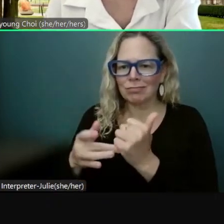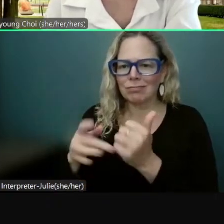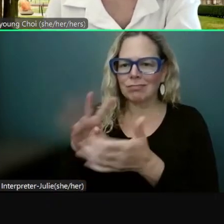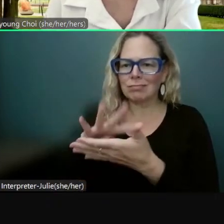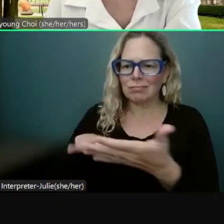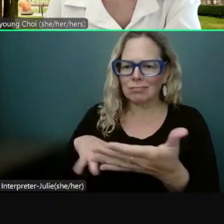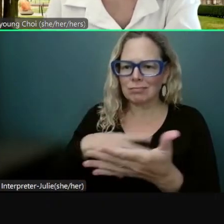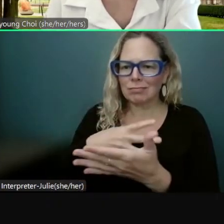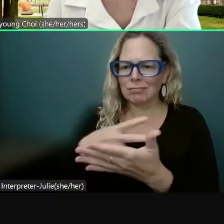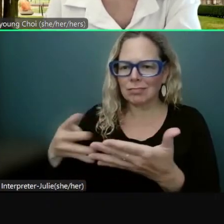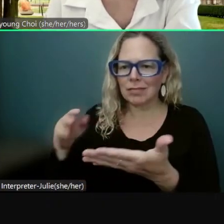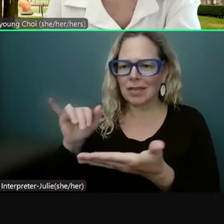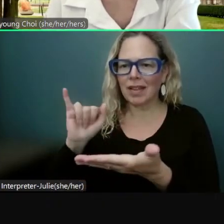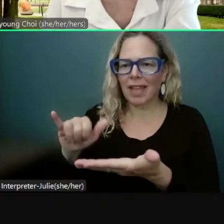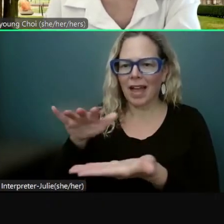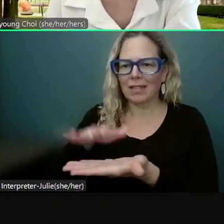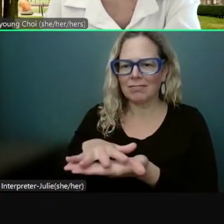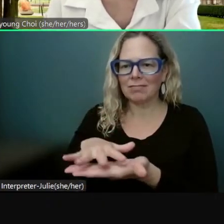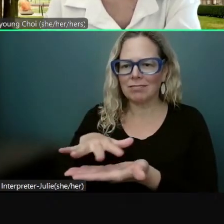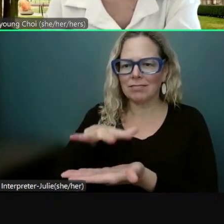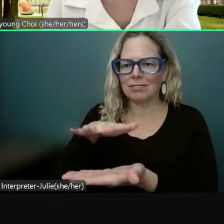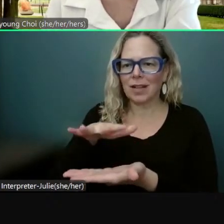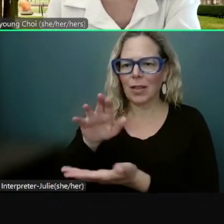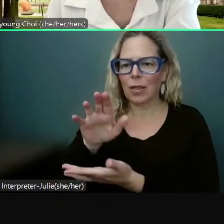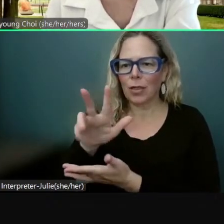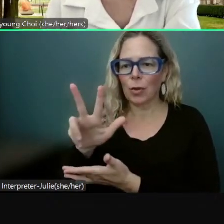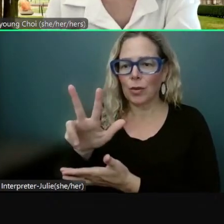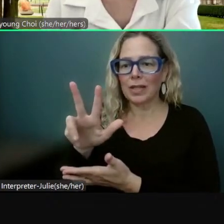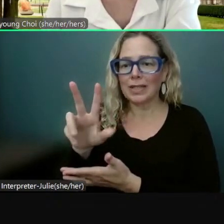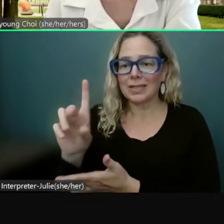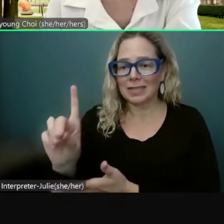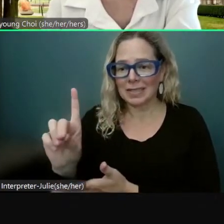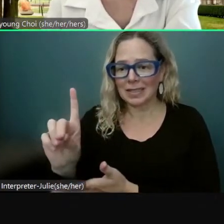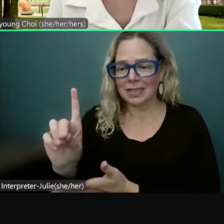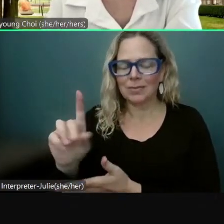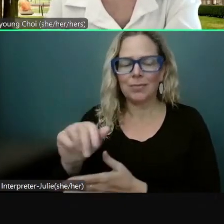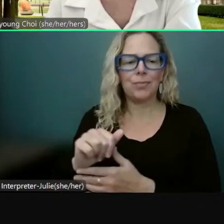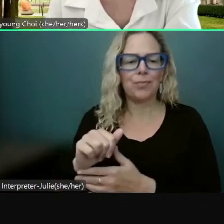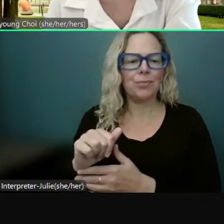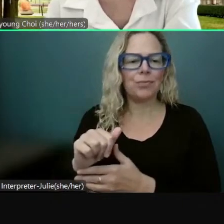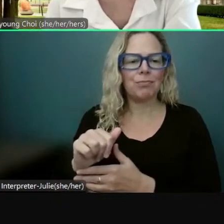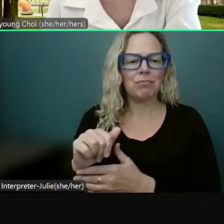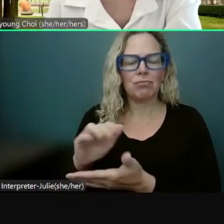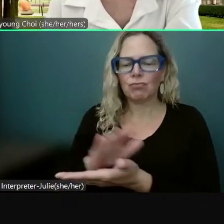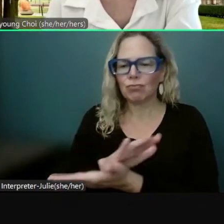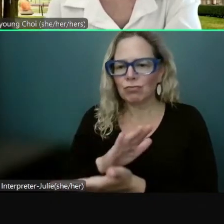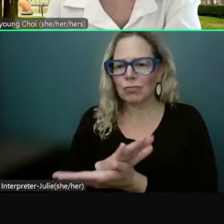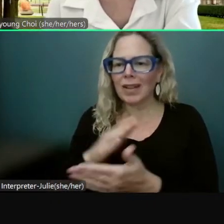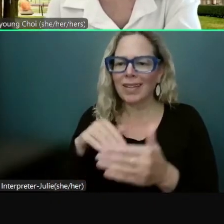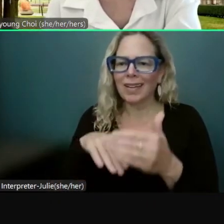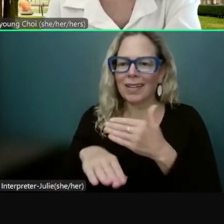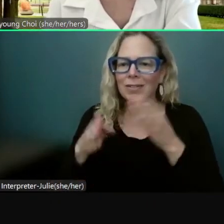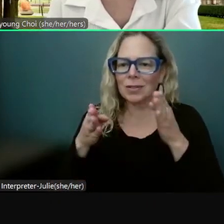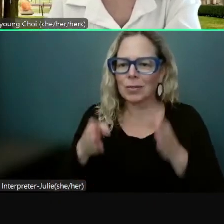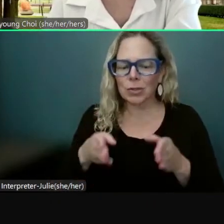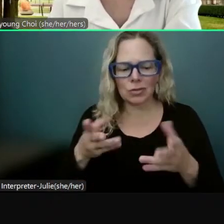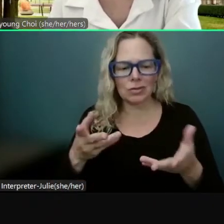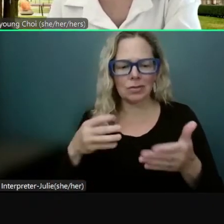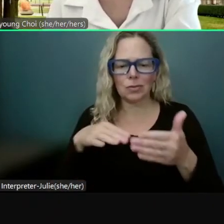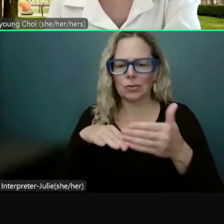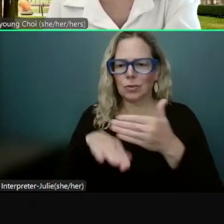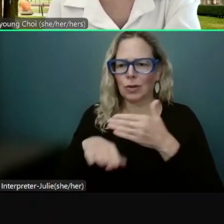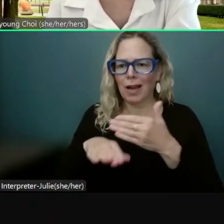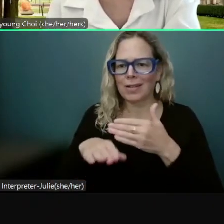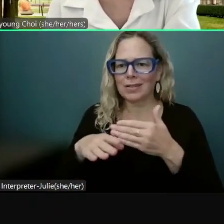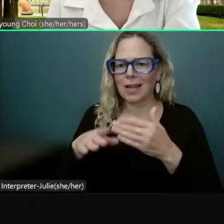These tactile formats allow users to access spatial, numerical, or visual